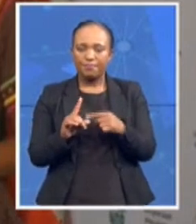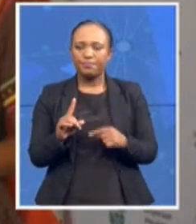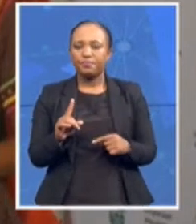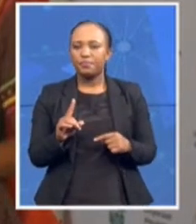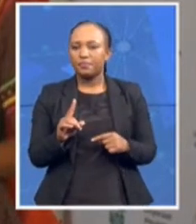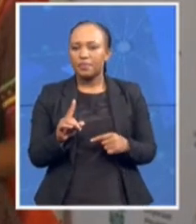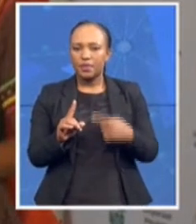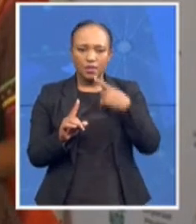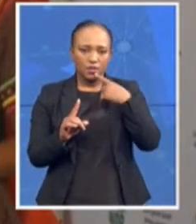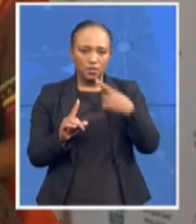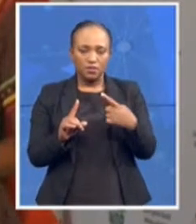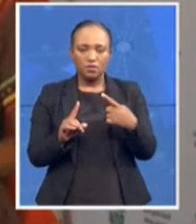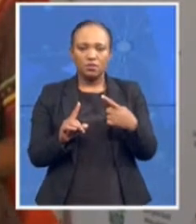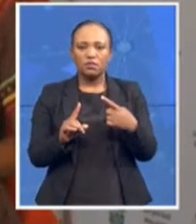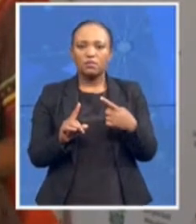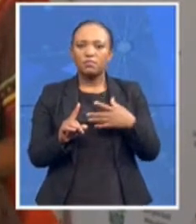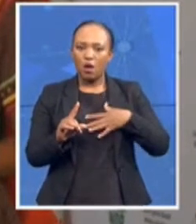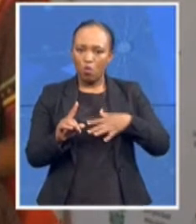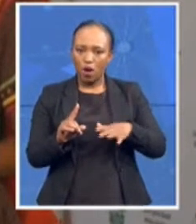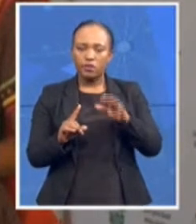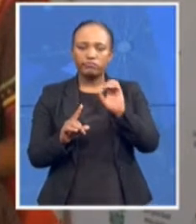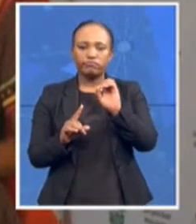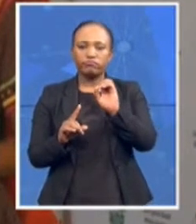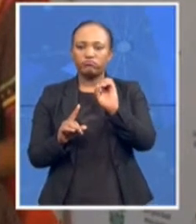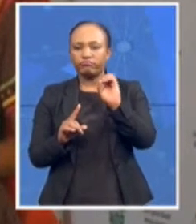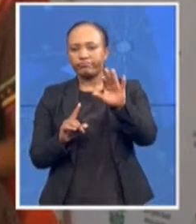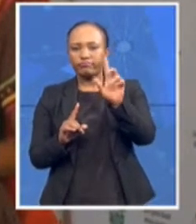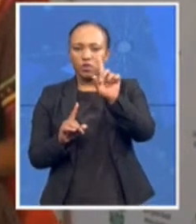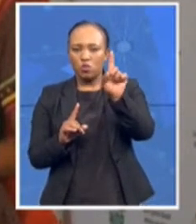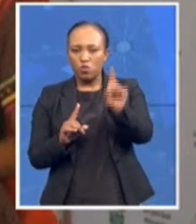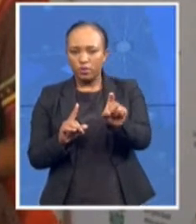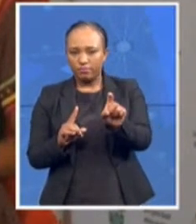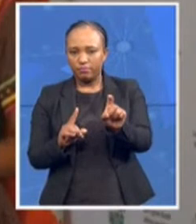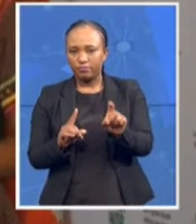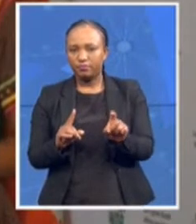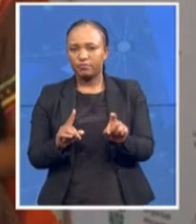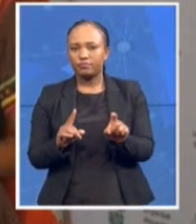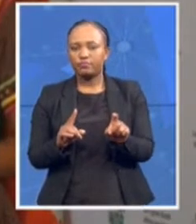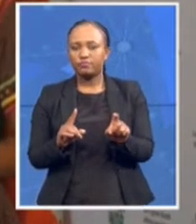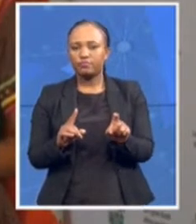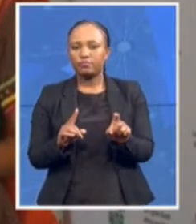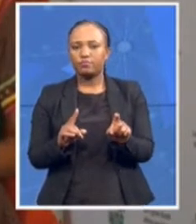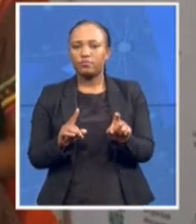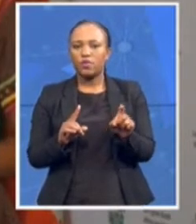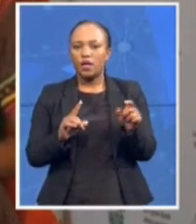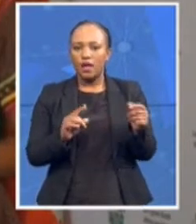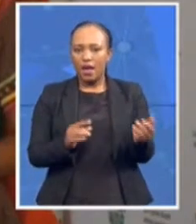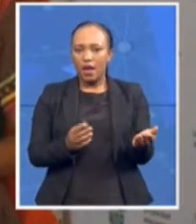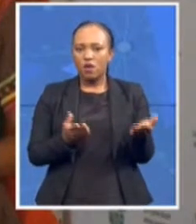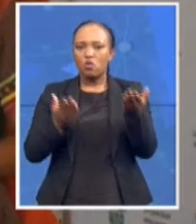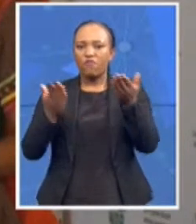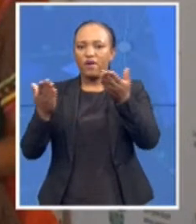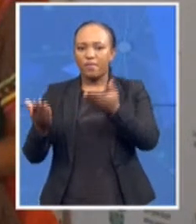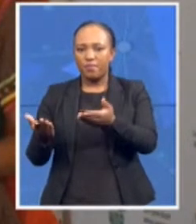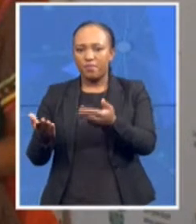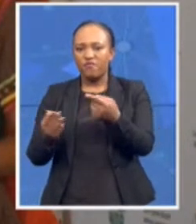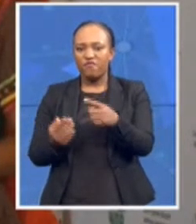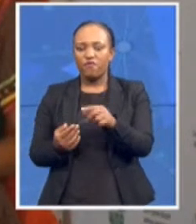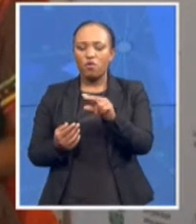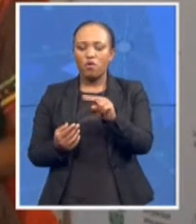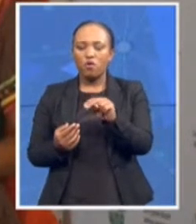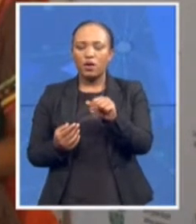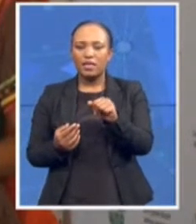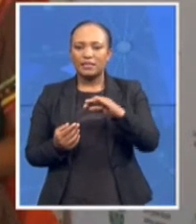to the Minister regarding the recent handing over of a report into the National Arts Council regarding the handling of 300